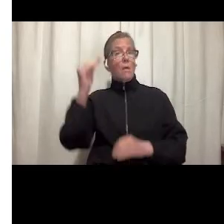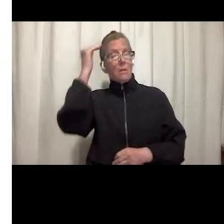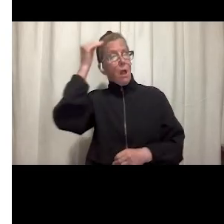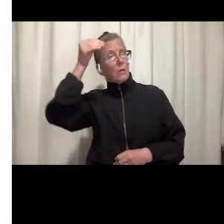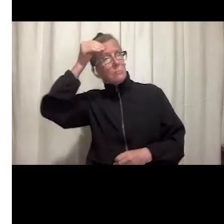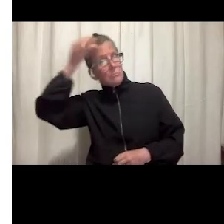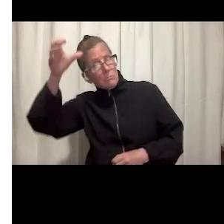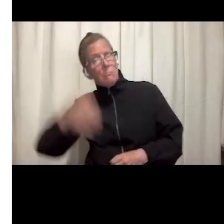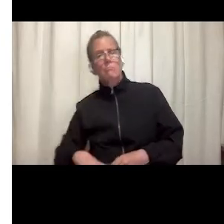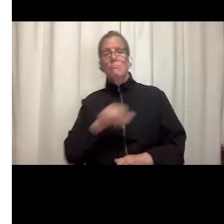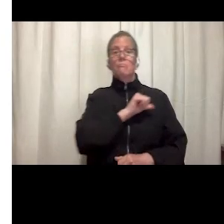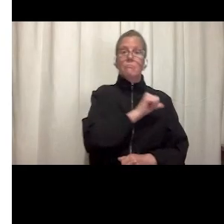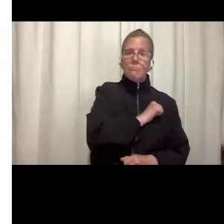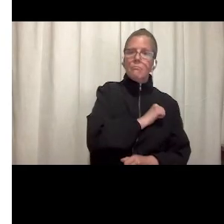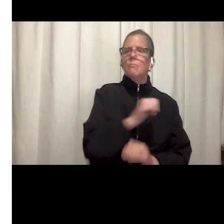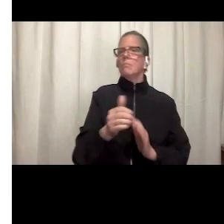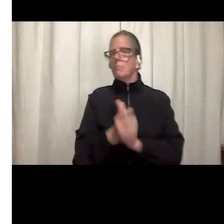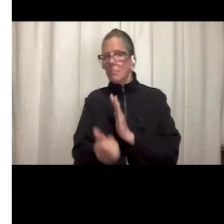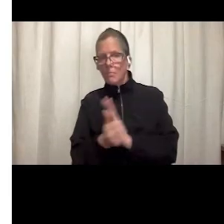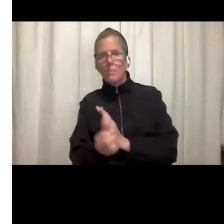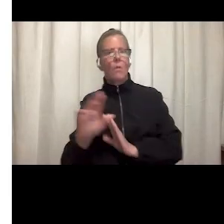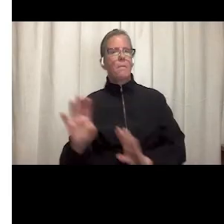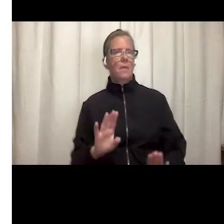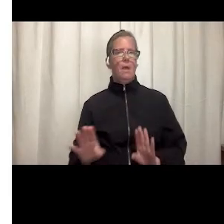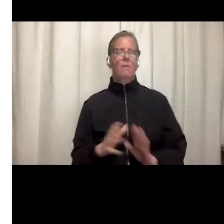attitudes, skills, or behaviors.